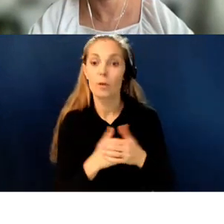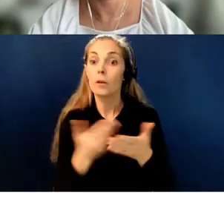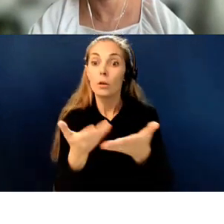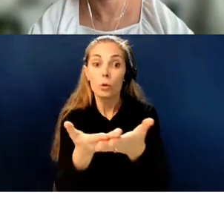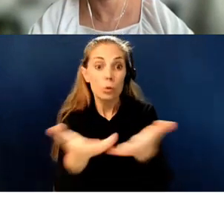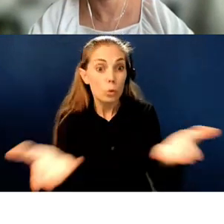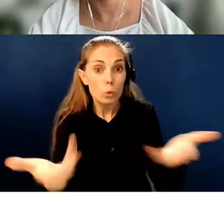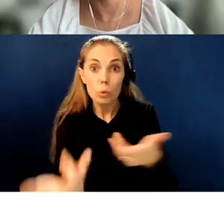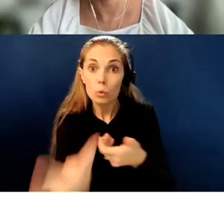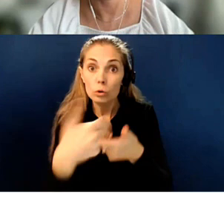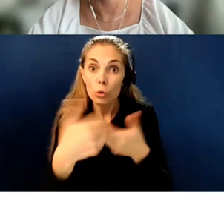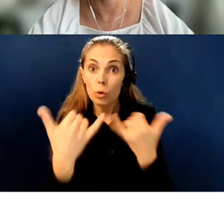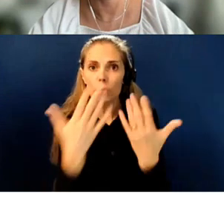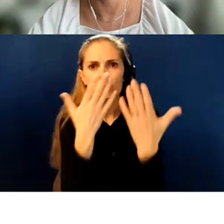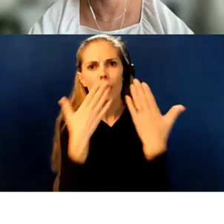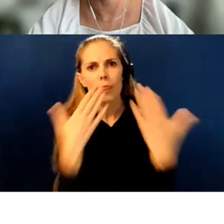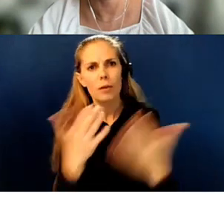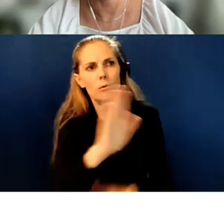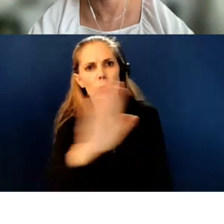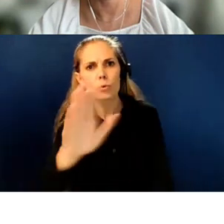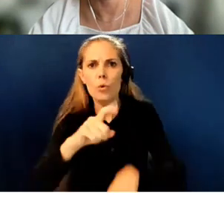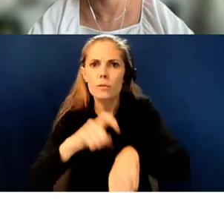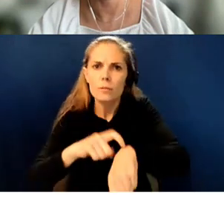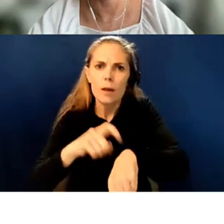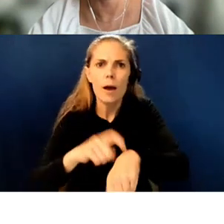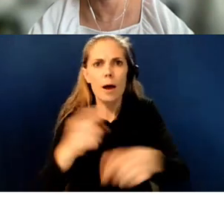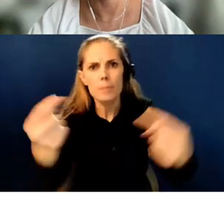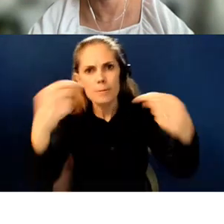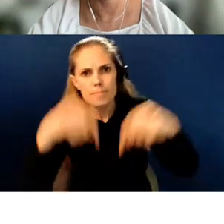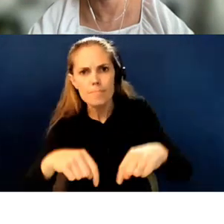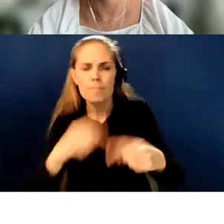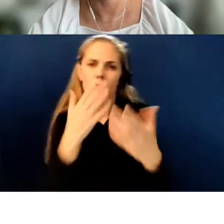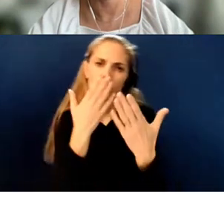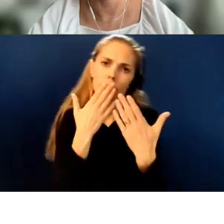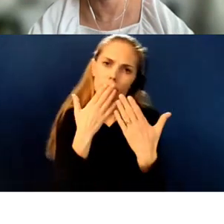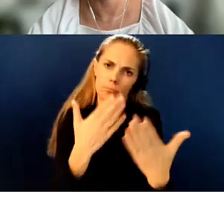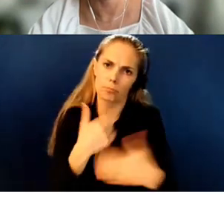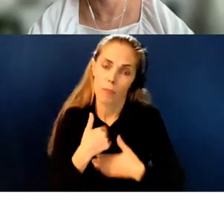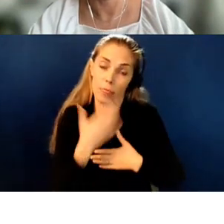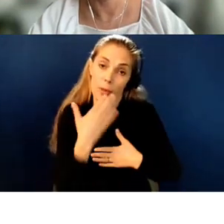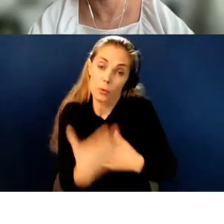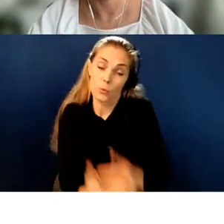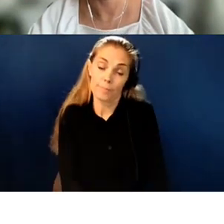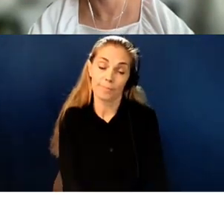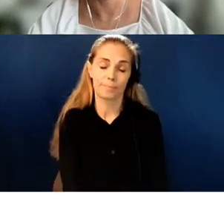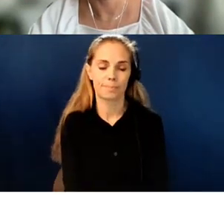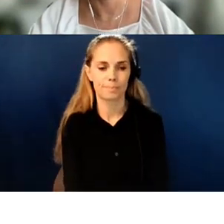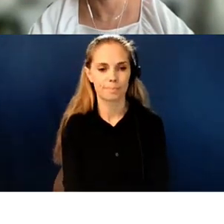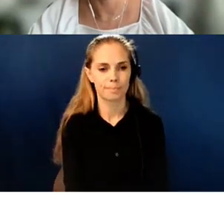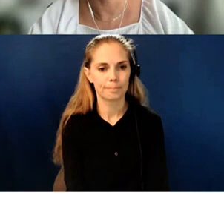of your time and for being here. It's really appreciated, and I really appreciate it. So thanks so very much.